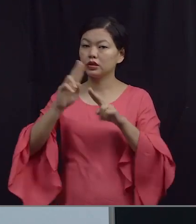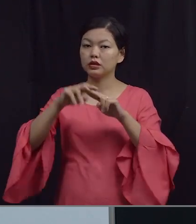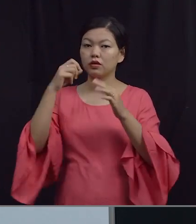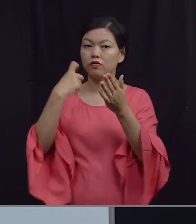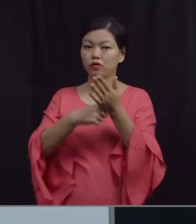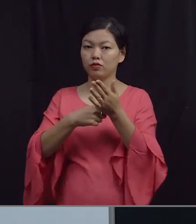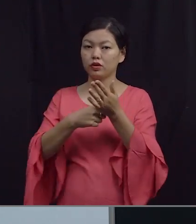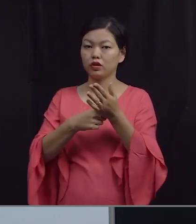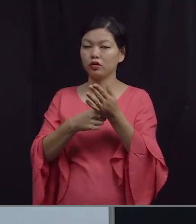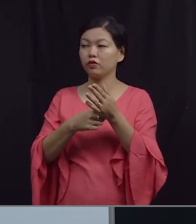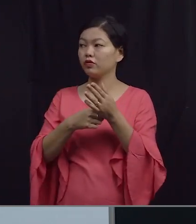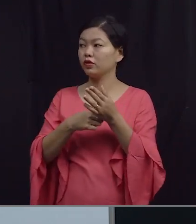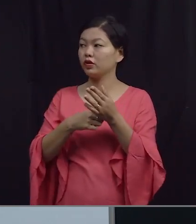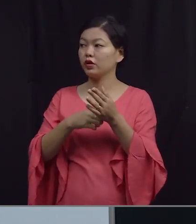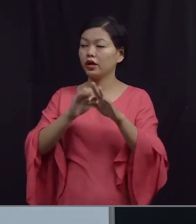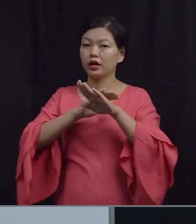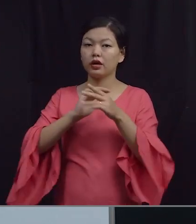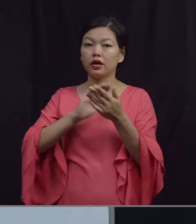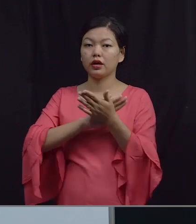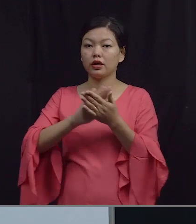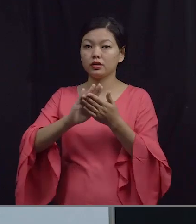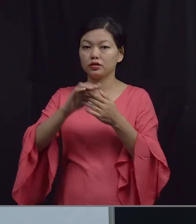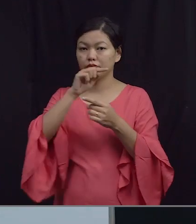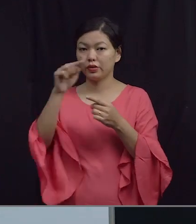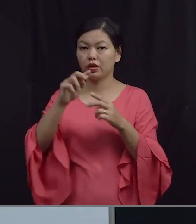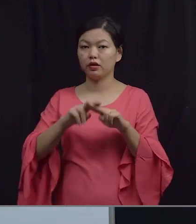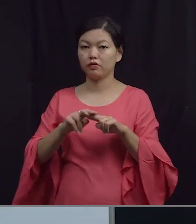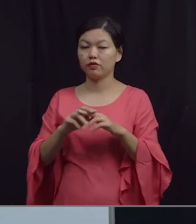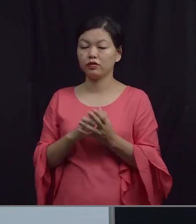that is f. Okay, so let me give you the definition now.